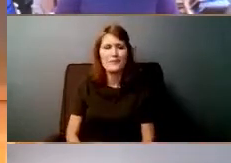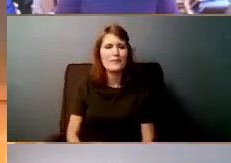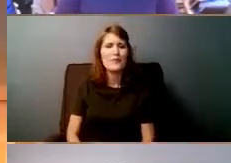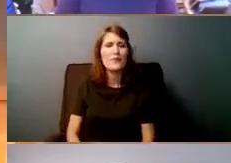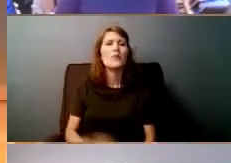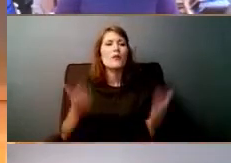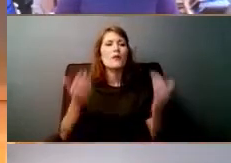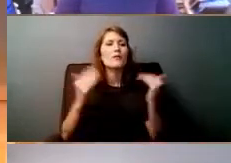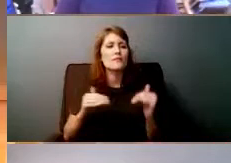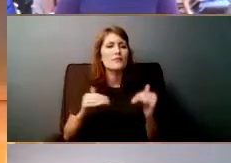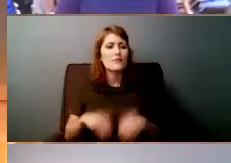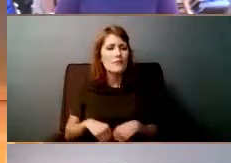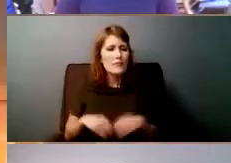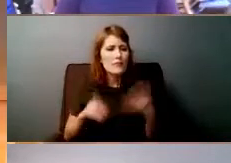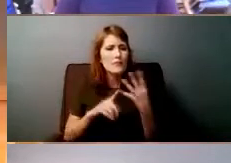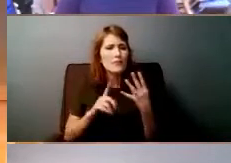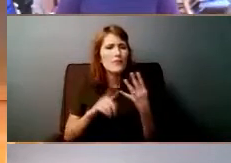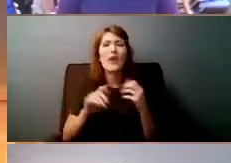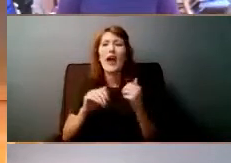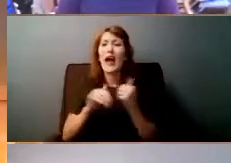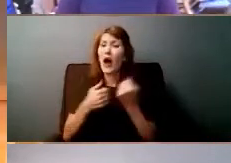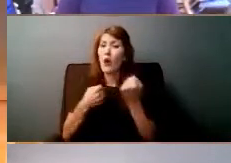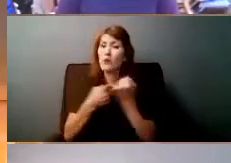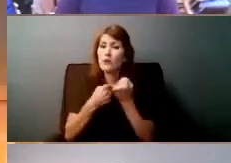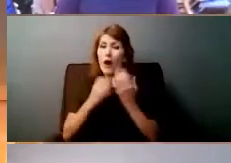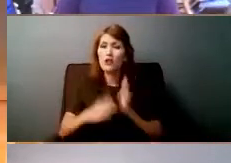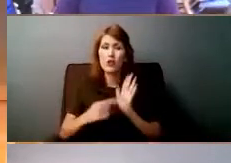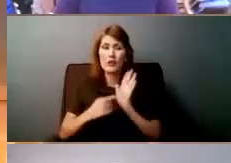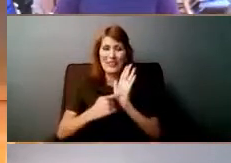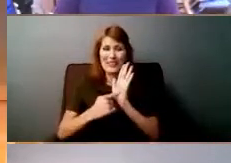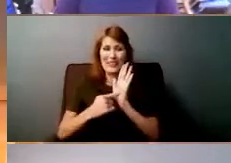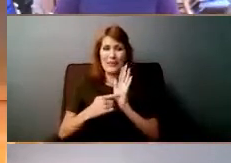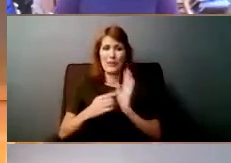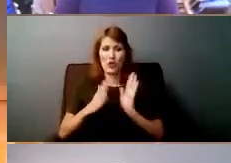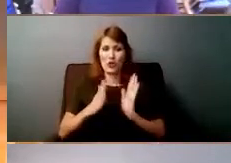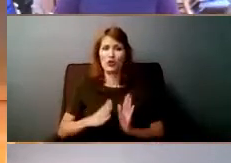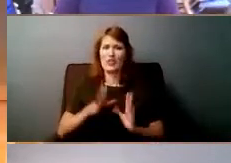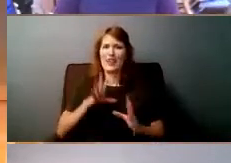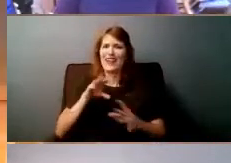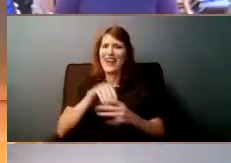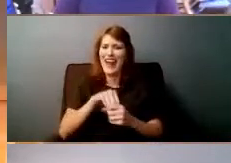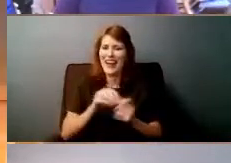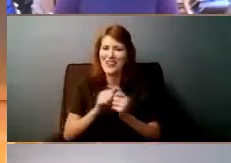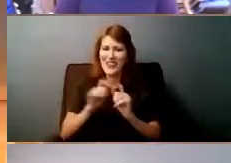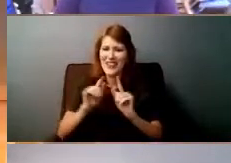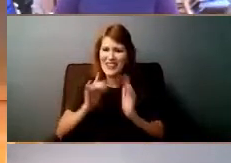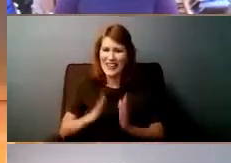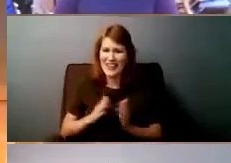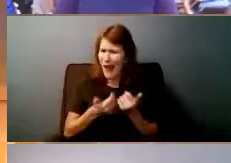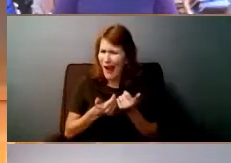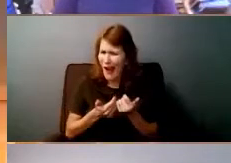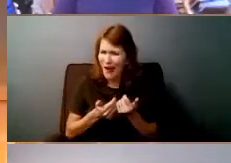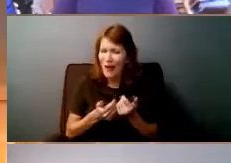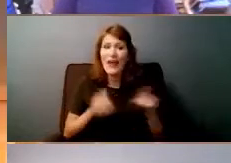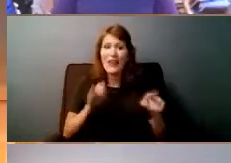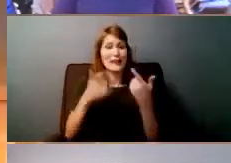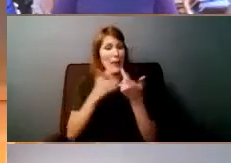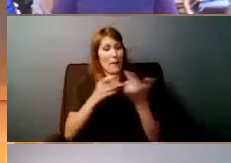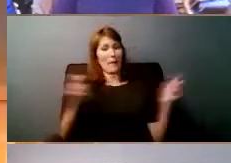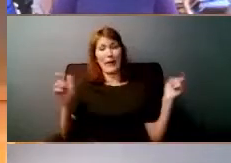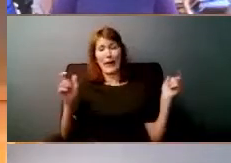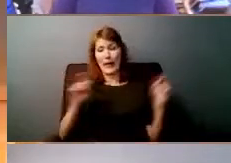Next, how do sponsors and exhibitors engage with the attendees? And this is really the big question. This is the million-dollar